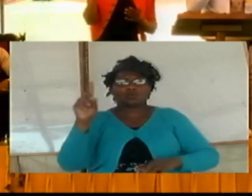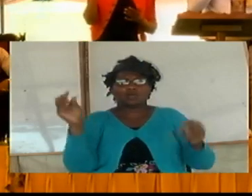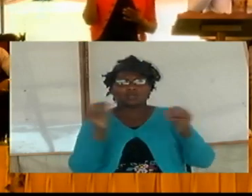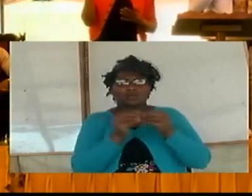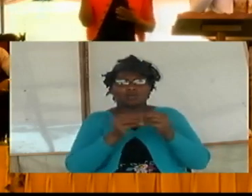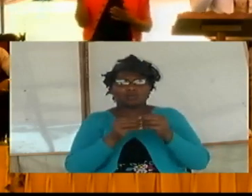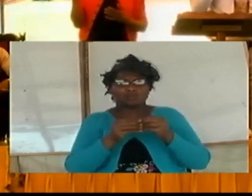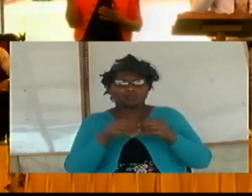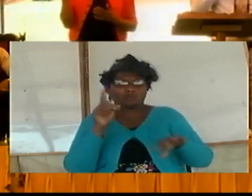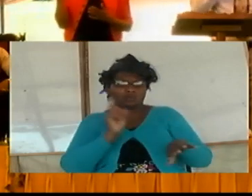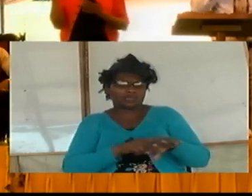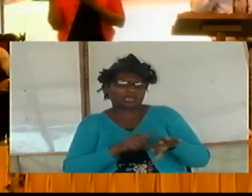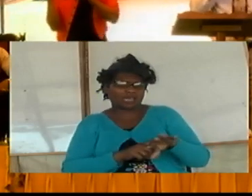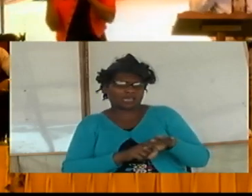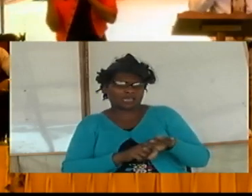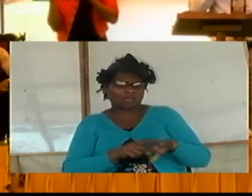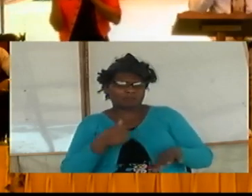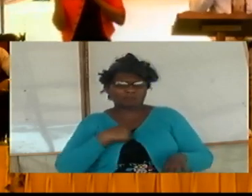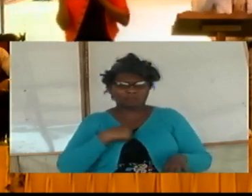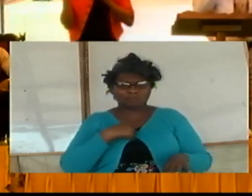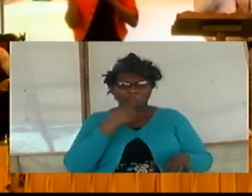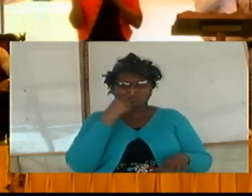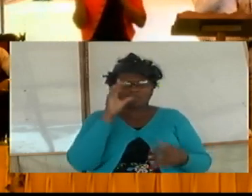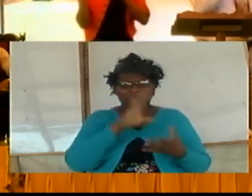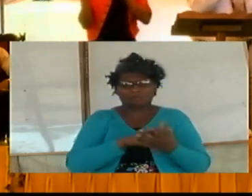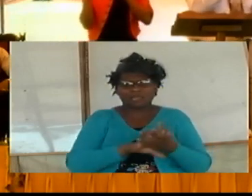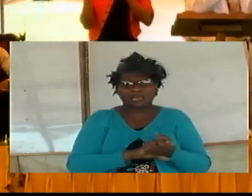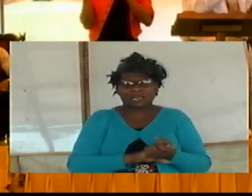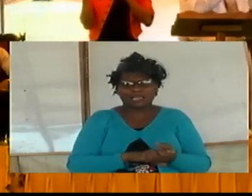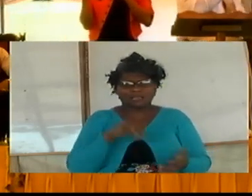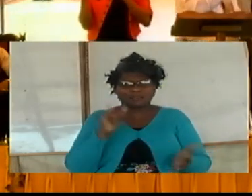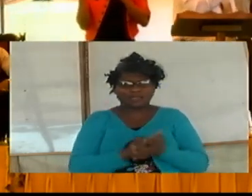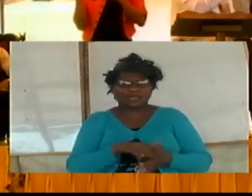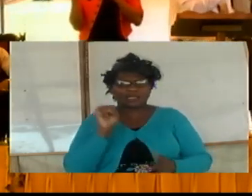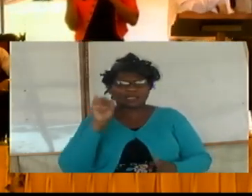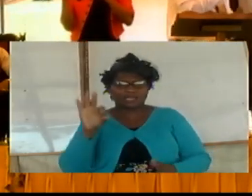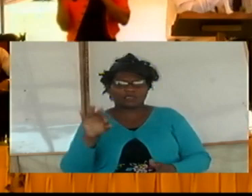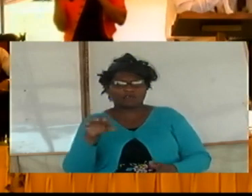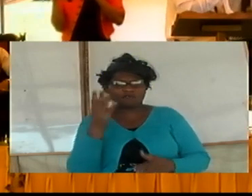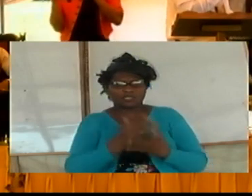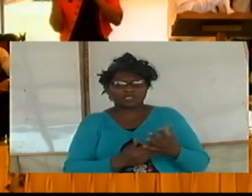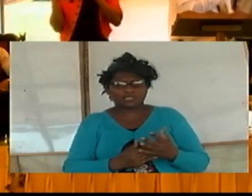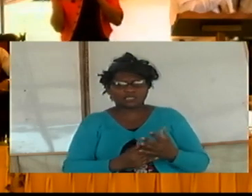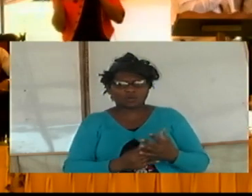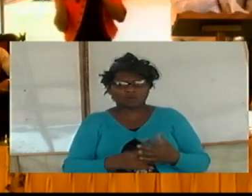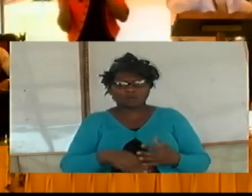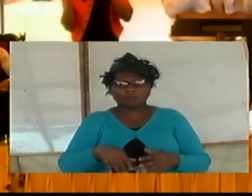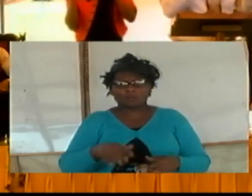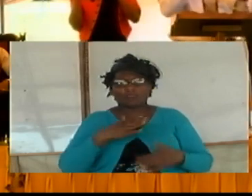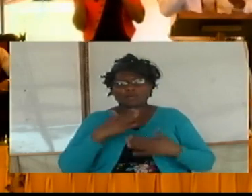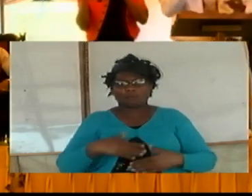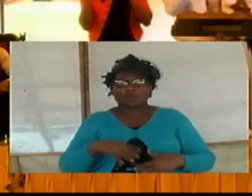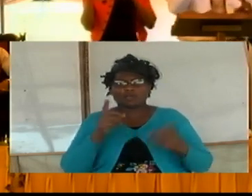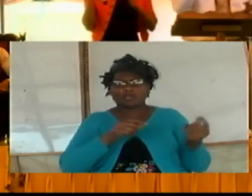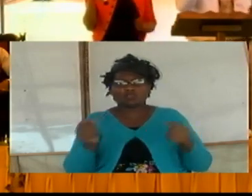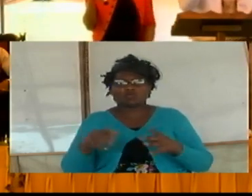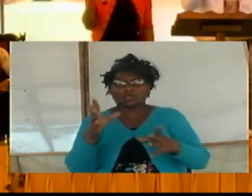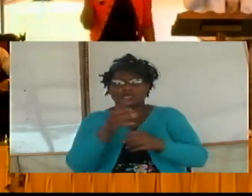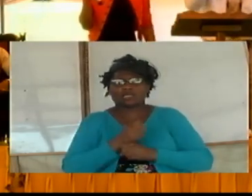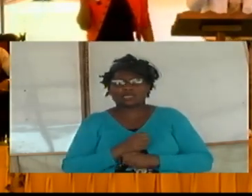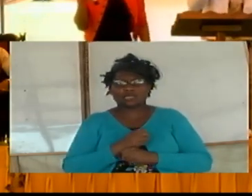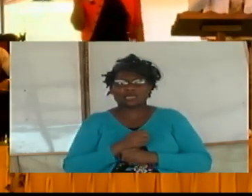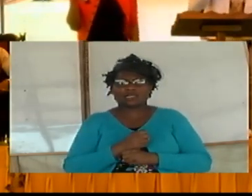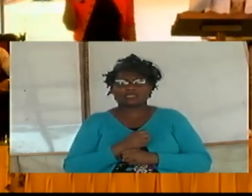this message clear, you're going to start to worry like the world. I don't understand that. Listen,